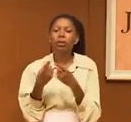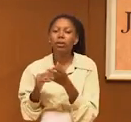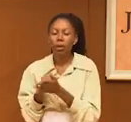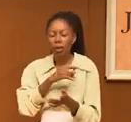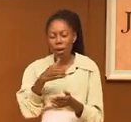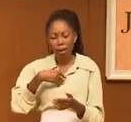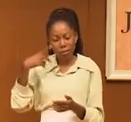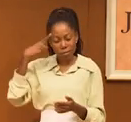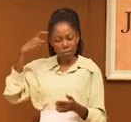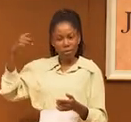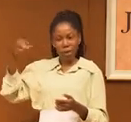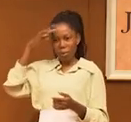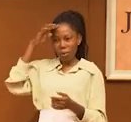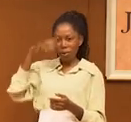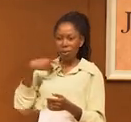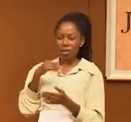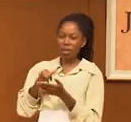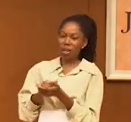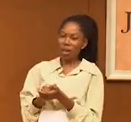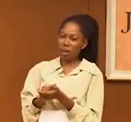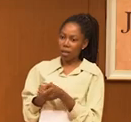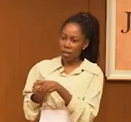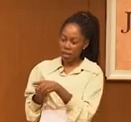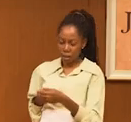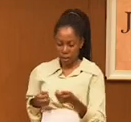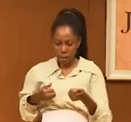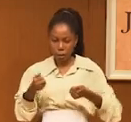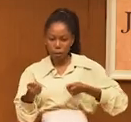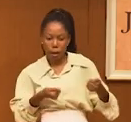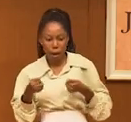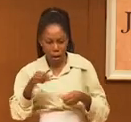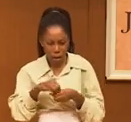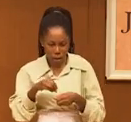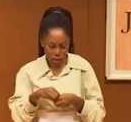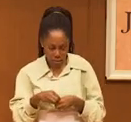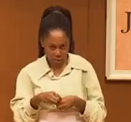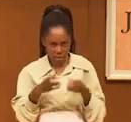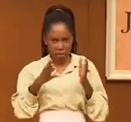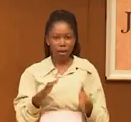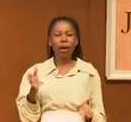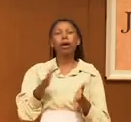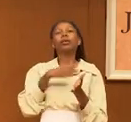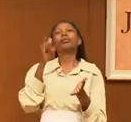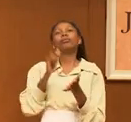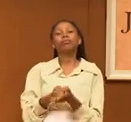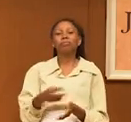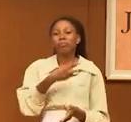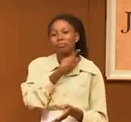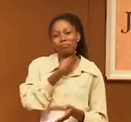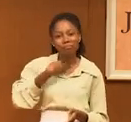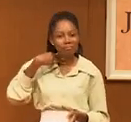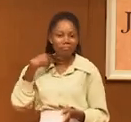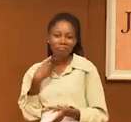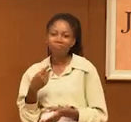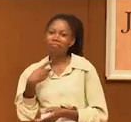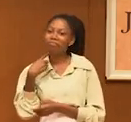dream about? He told me that he was driving in his car and his pastor appeared to him and told him